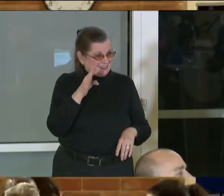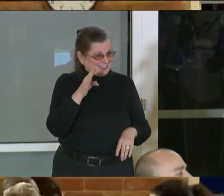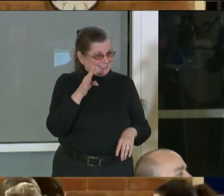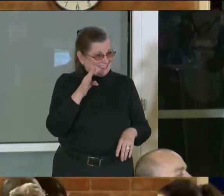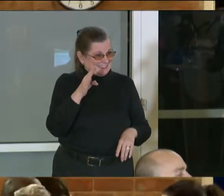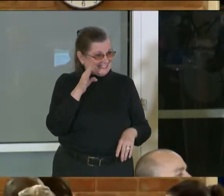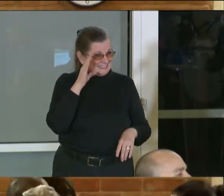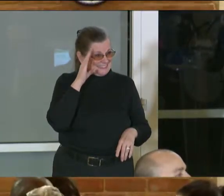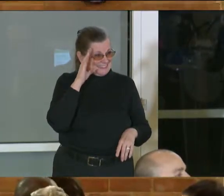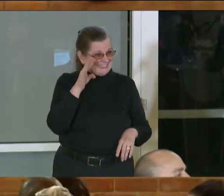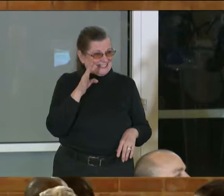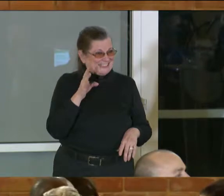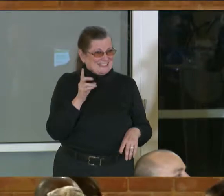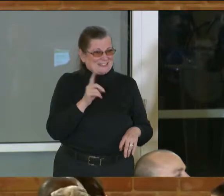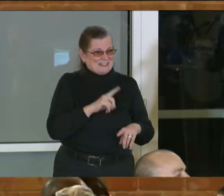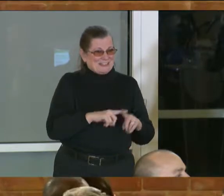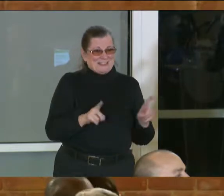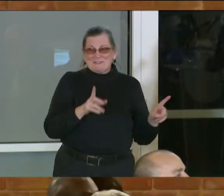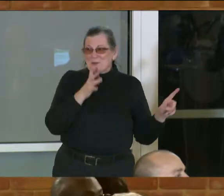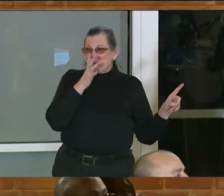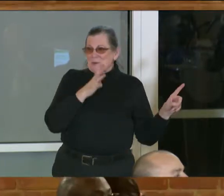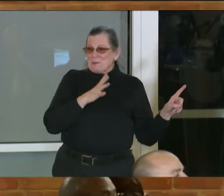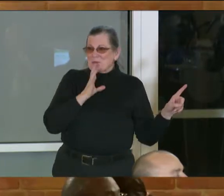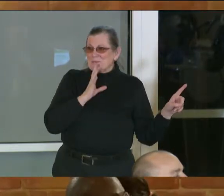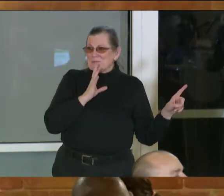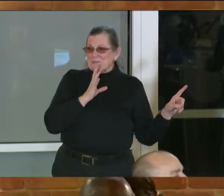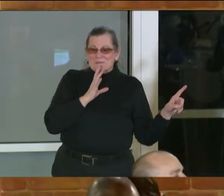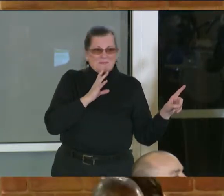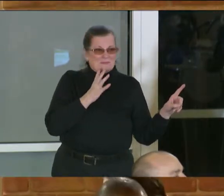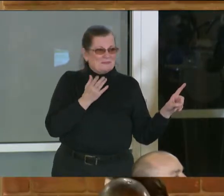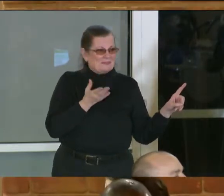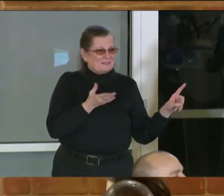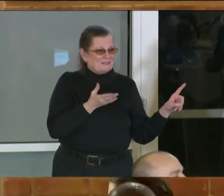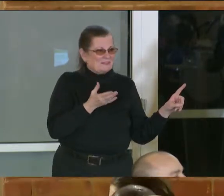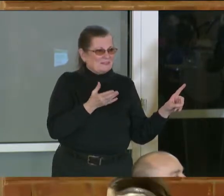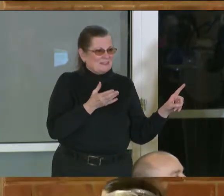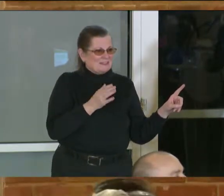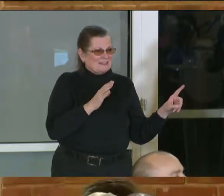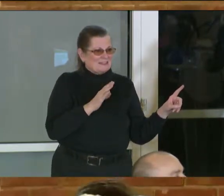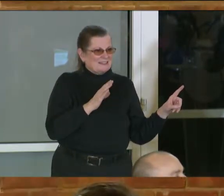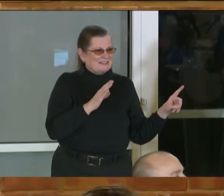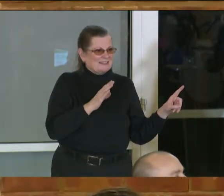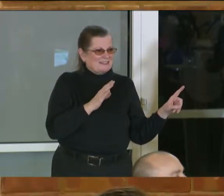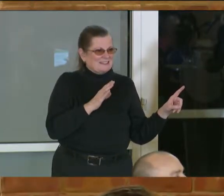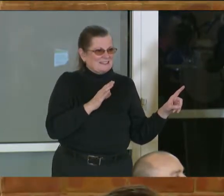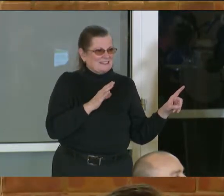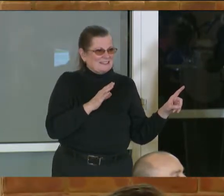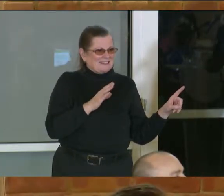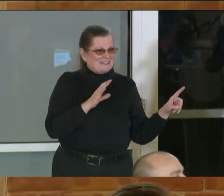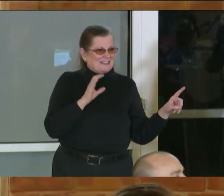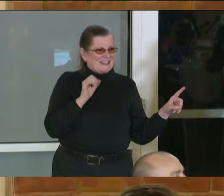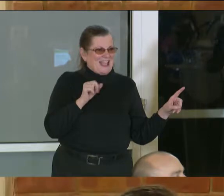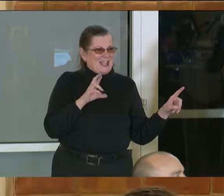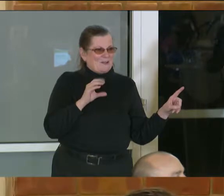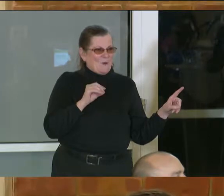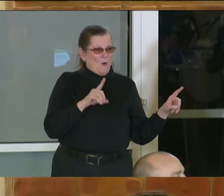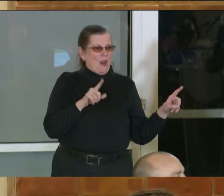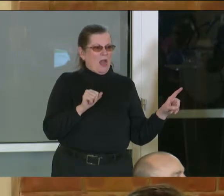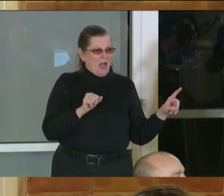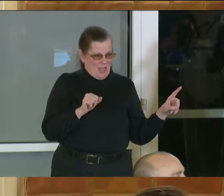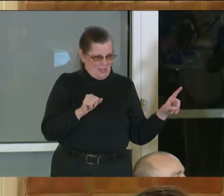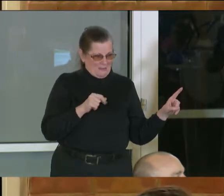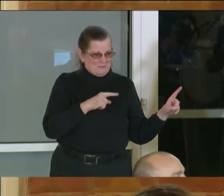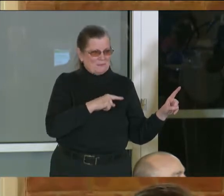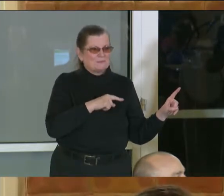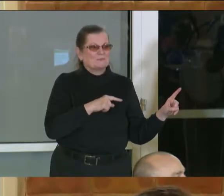name is Carola, and on our table, we talk about different priorities. The